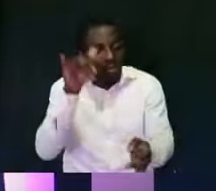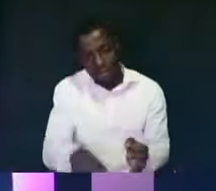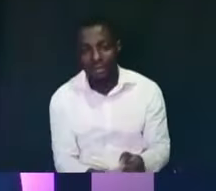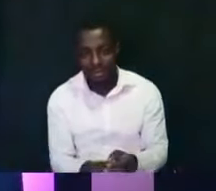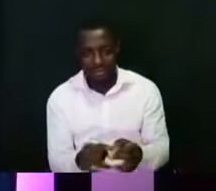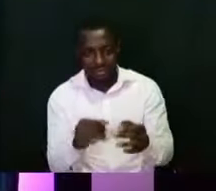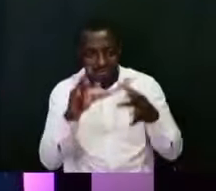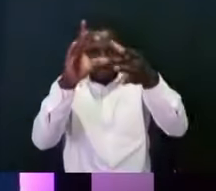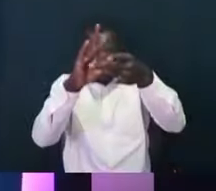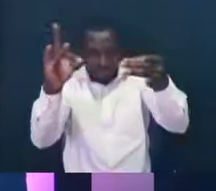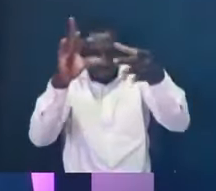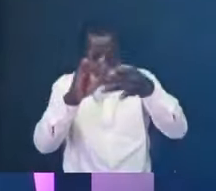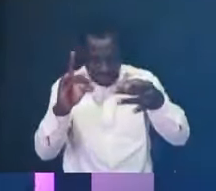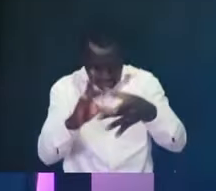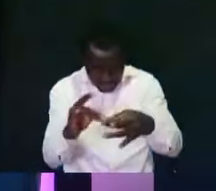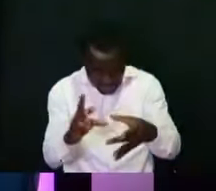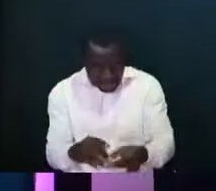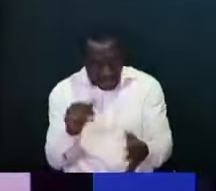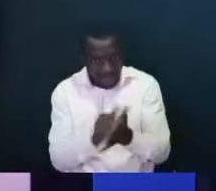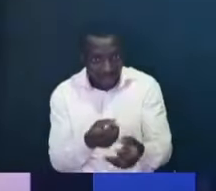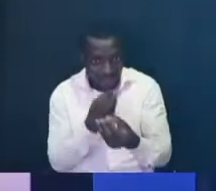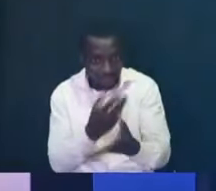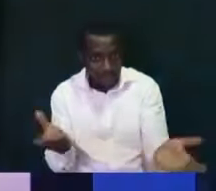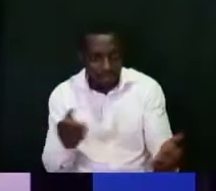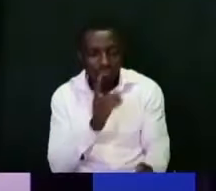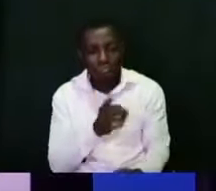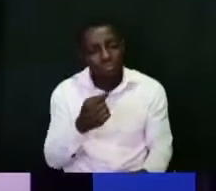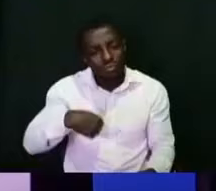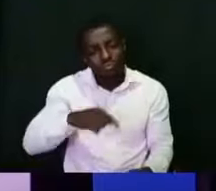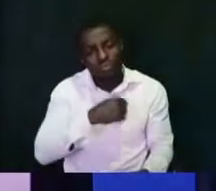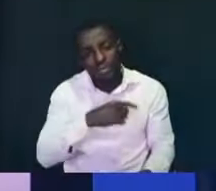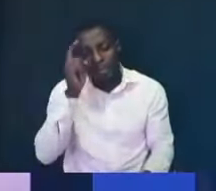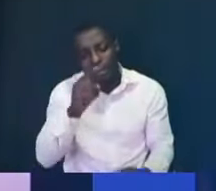from these verses. If you have to go back to